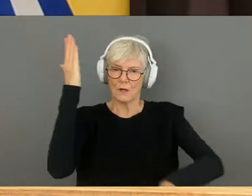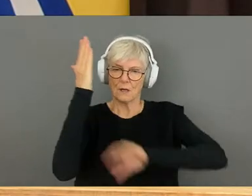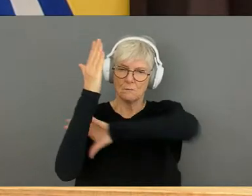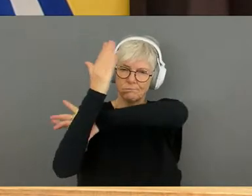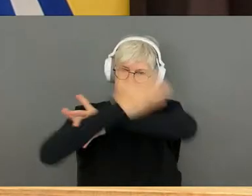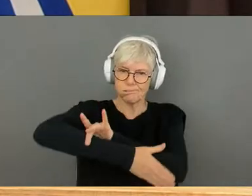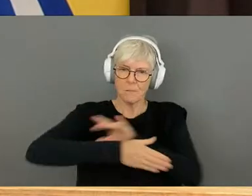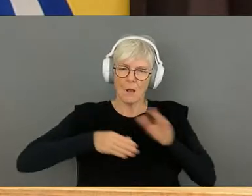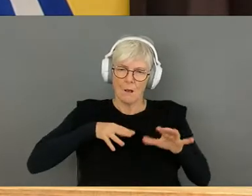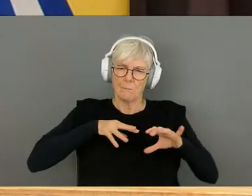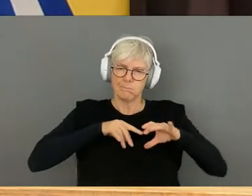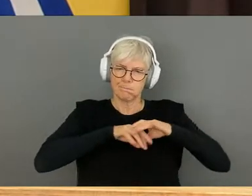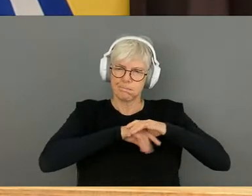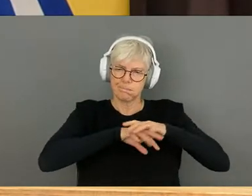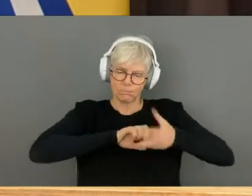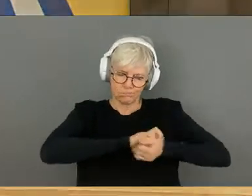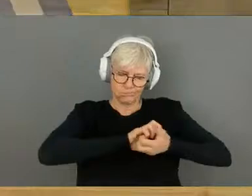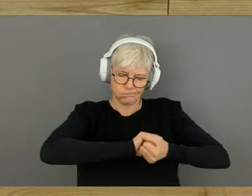program.